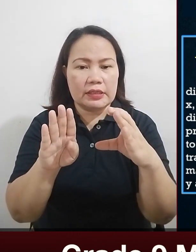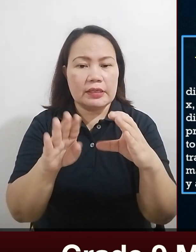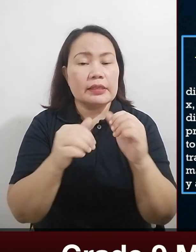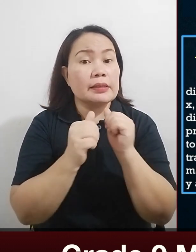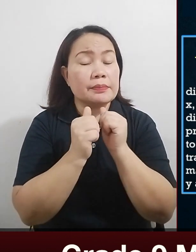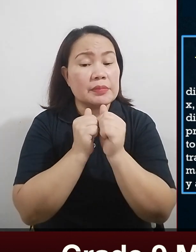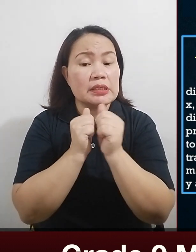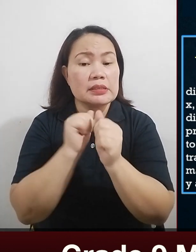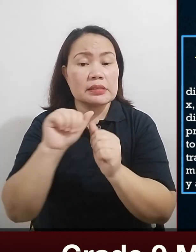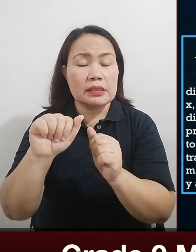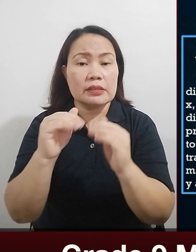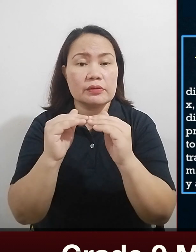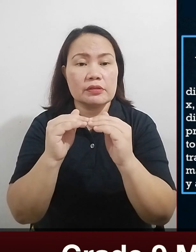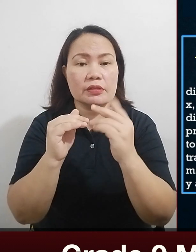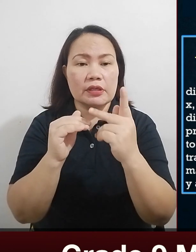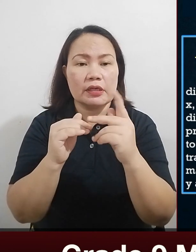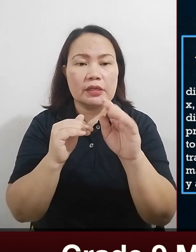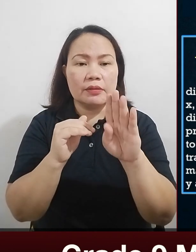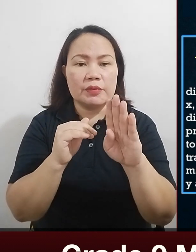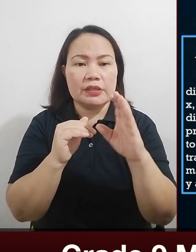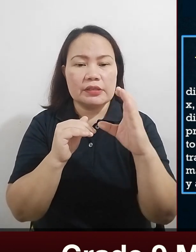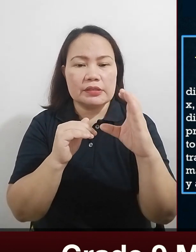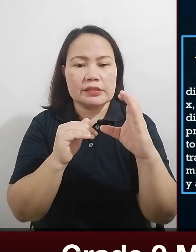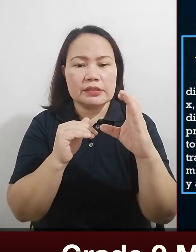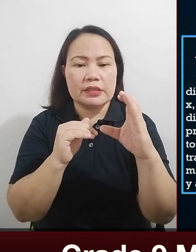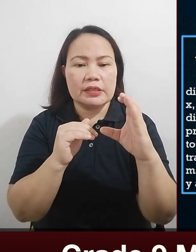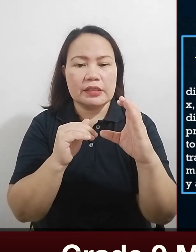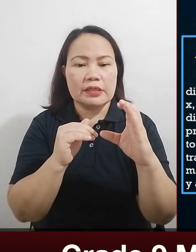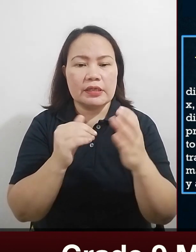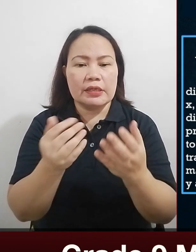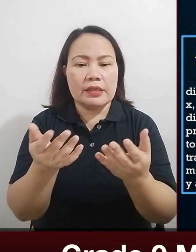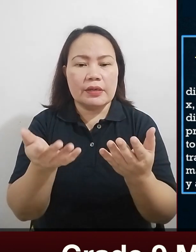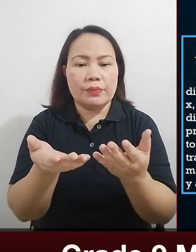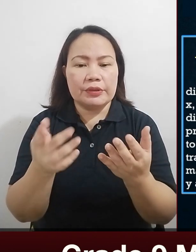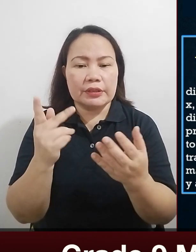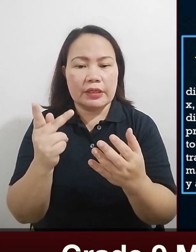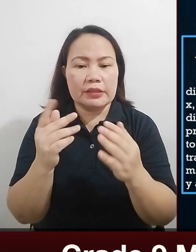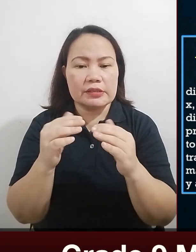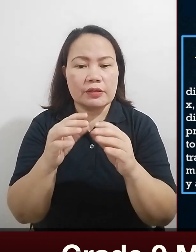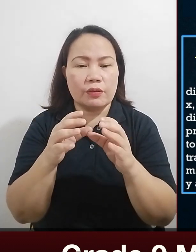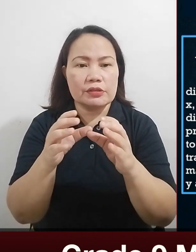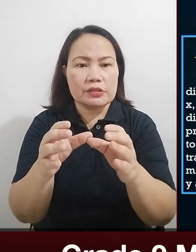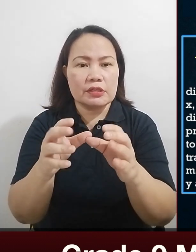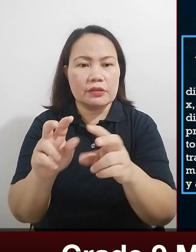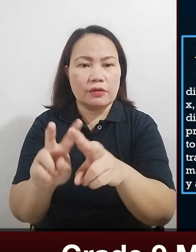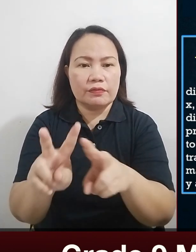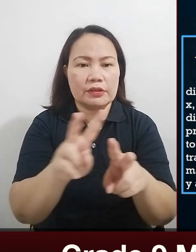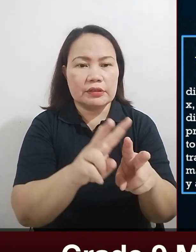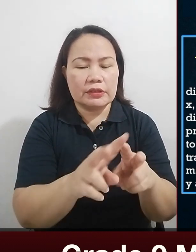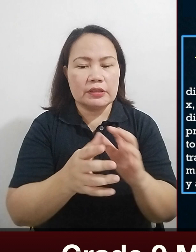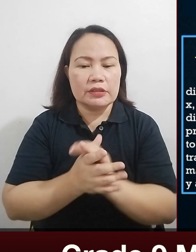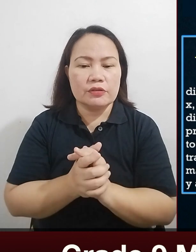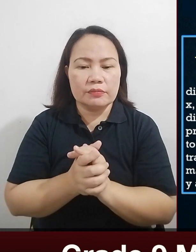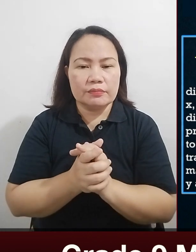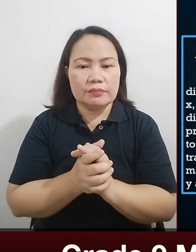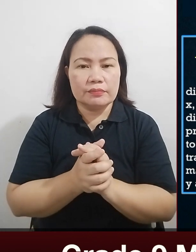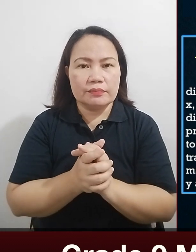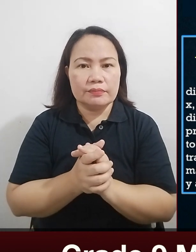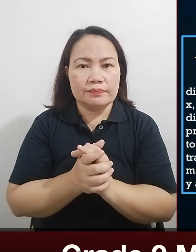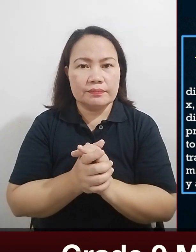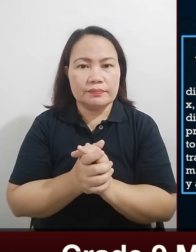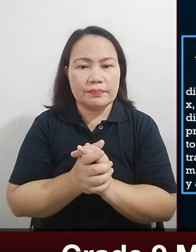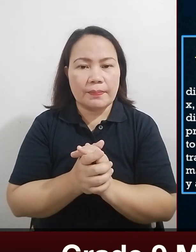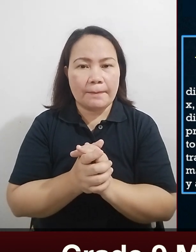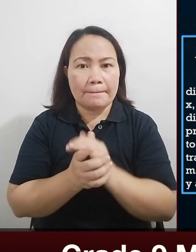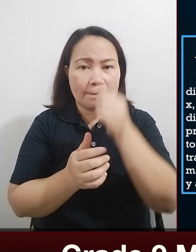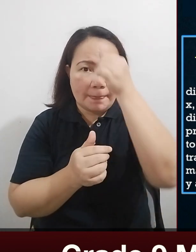A is equal to KBC or K is equal to A over BC, where K is the constant of